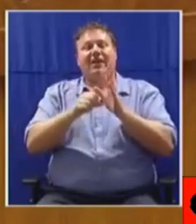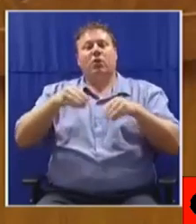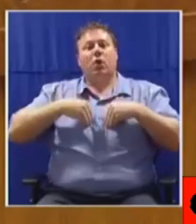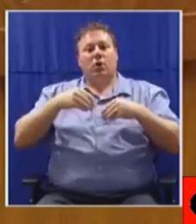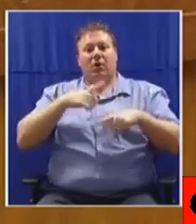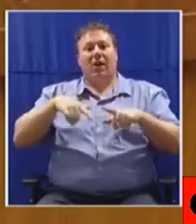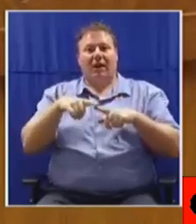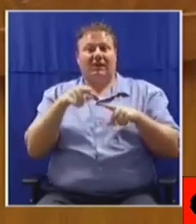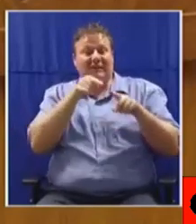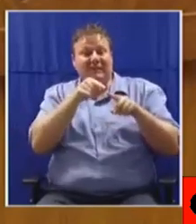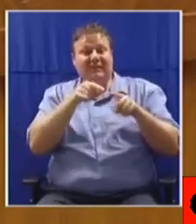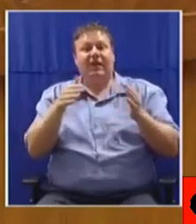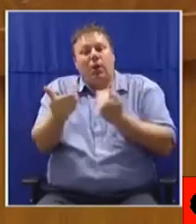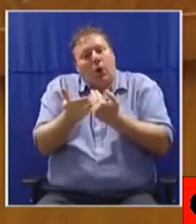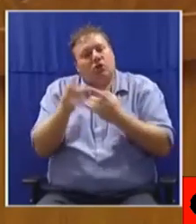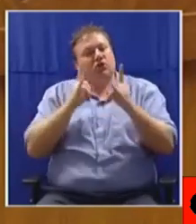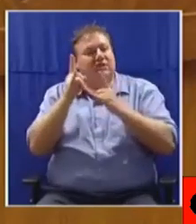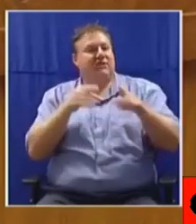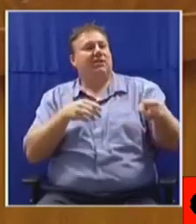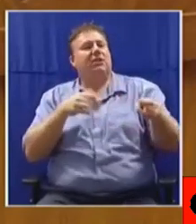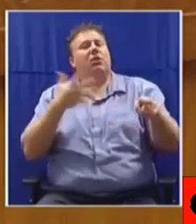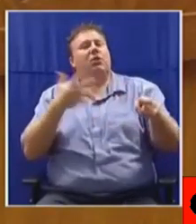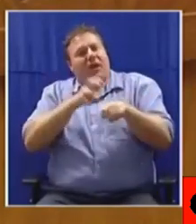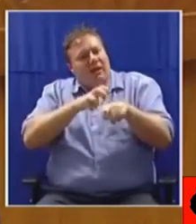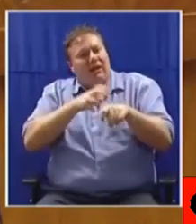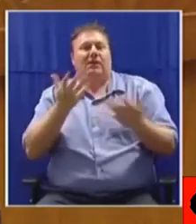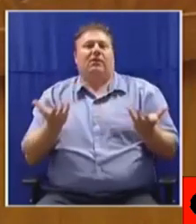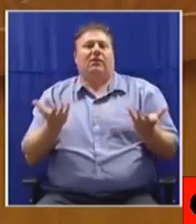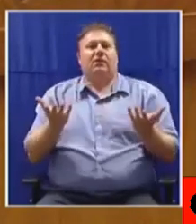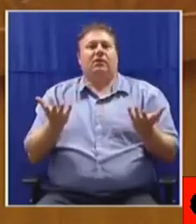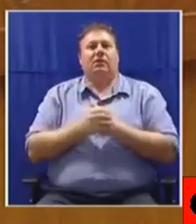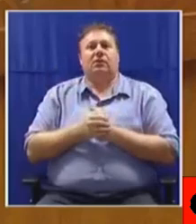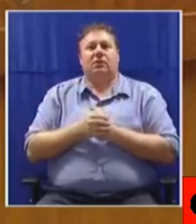where the real pressure for land and opportunity exists in South Africa.